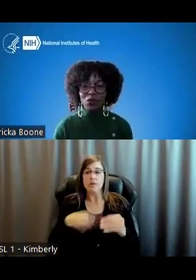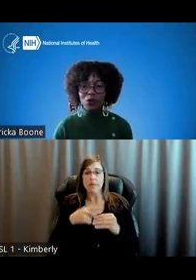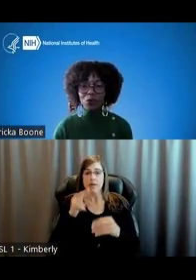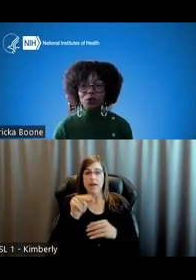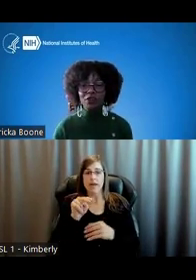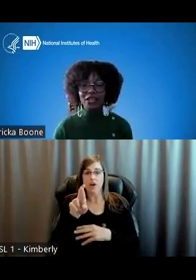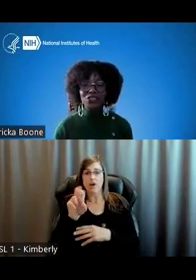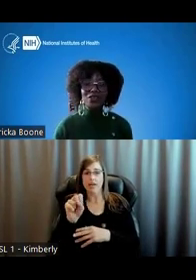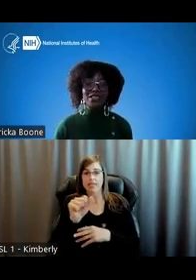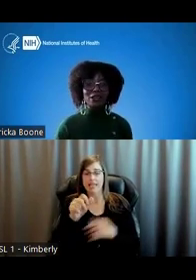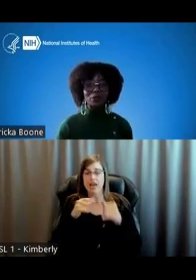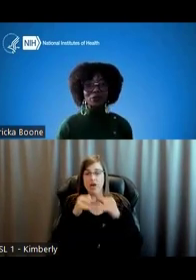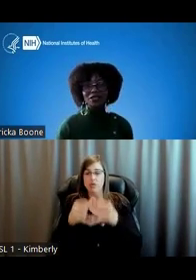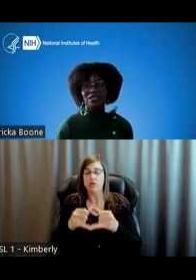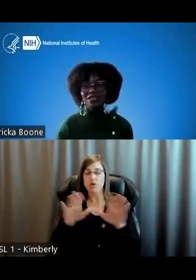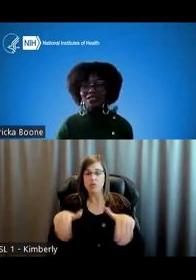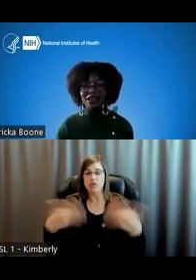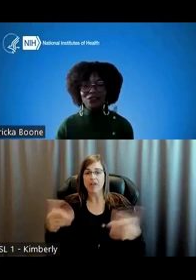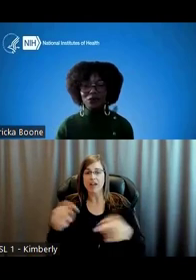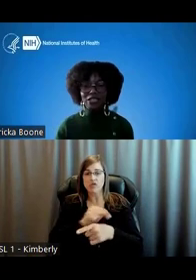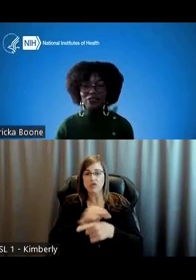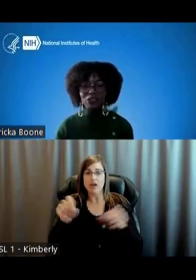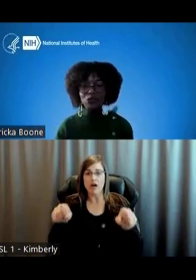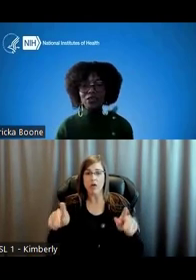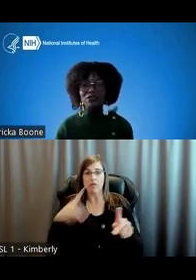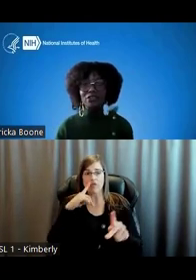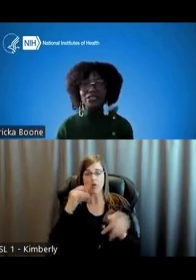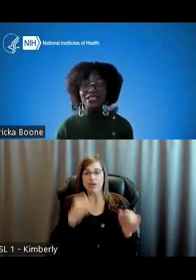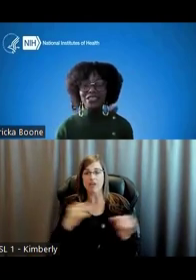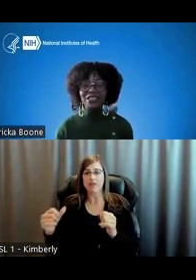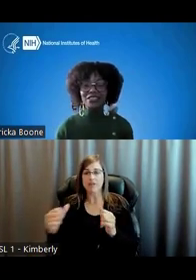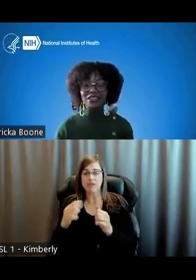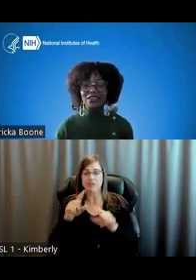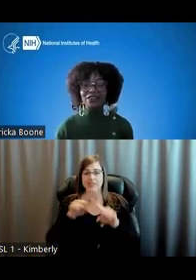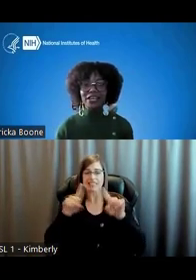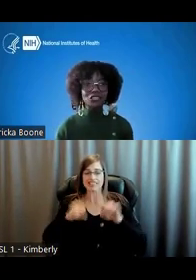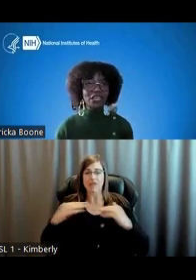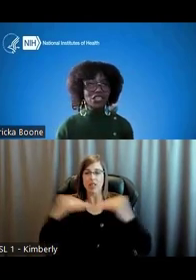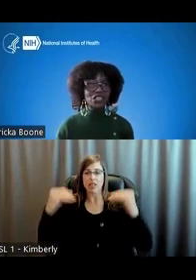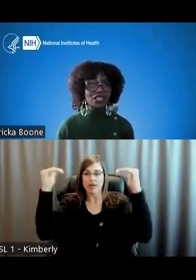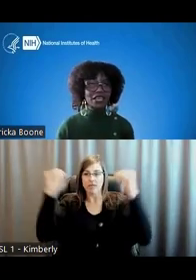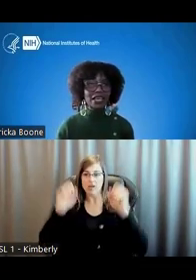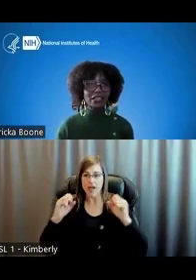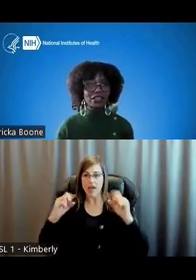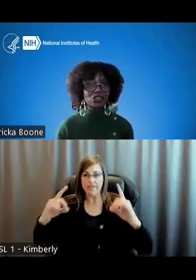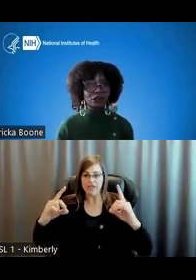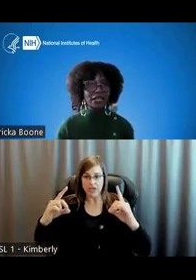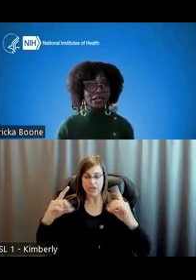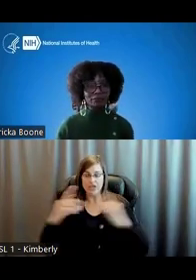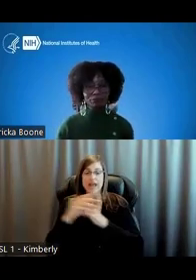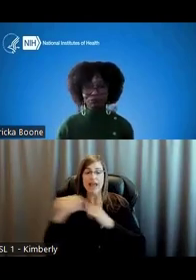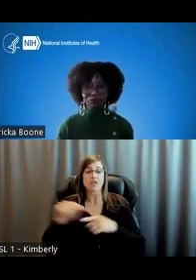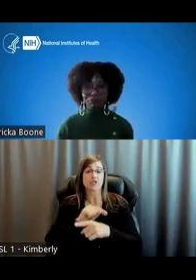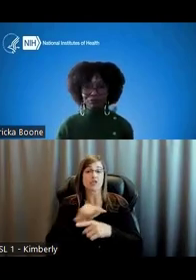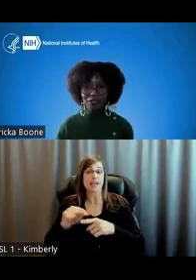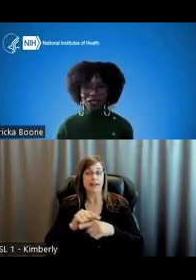NRSA award, which provides training opportunities for individuals at various stages of education and